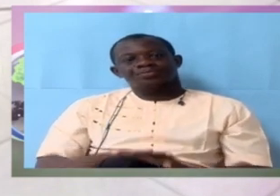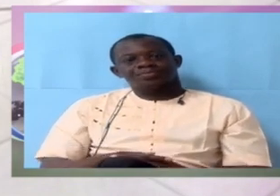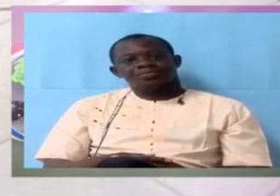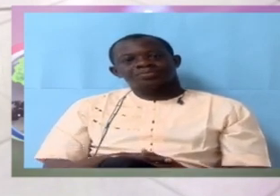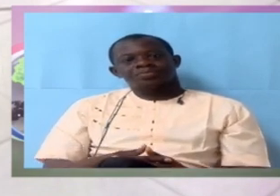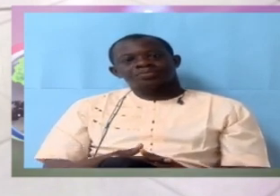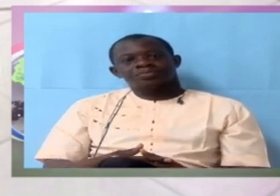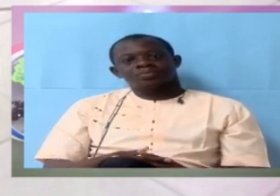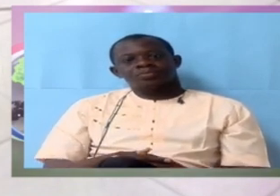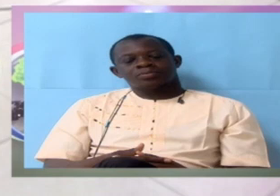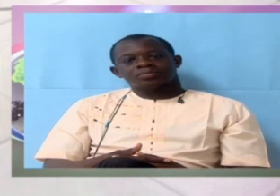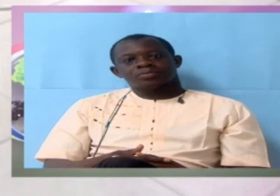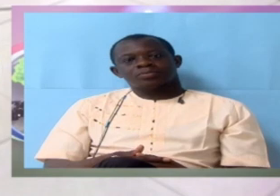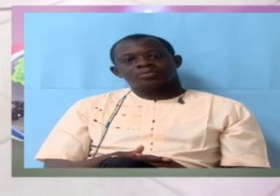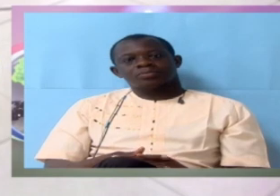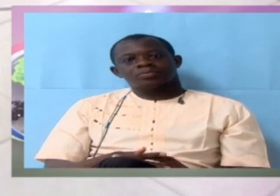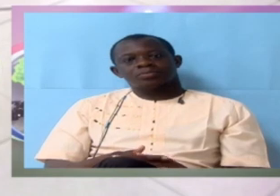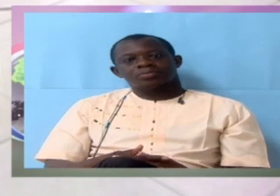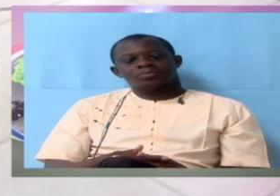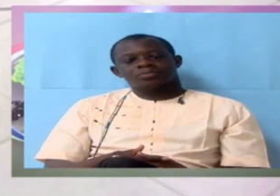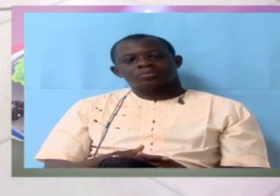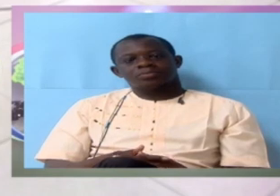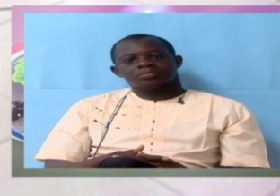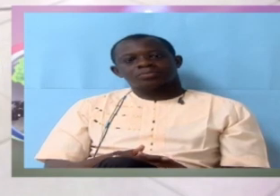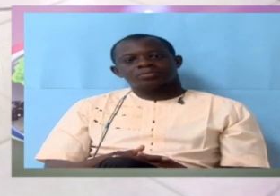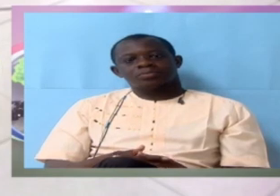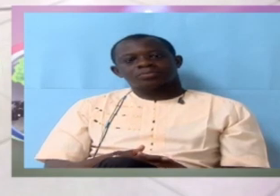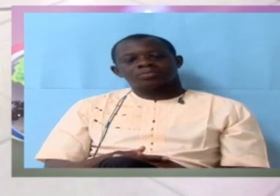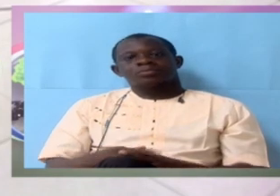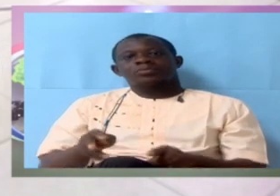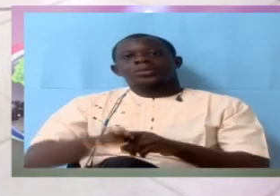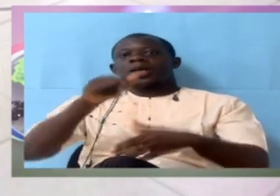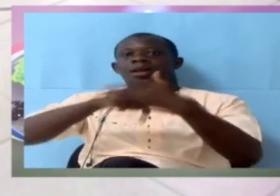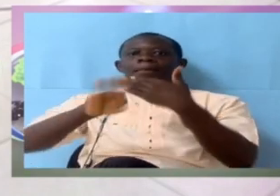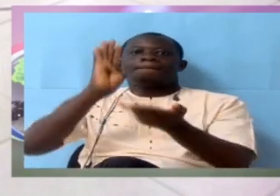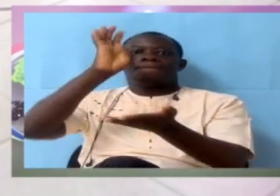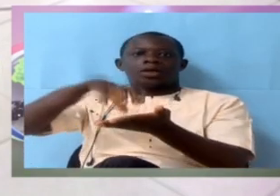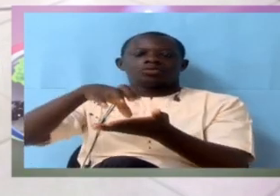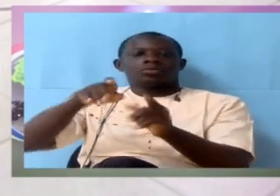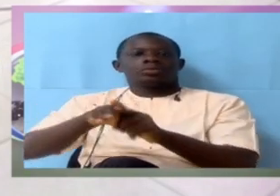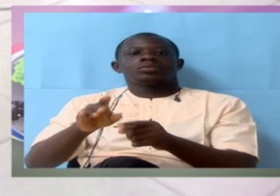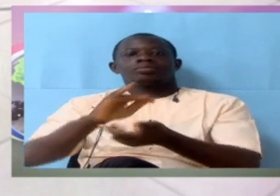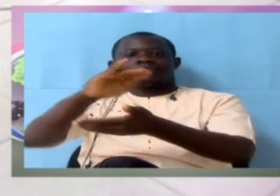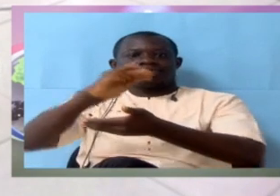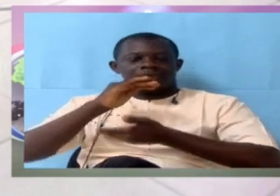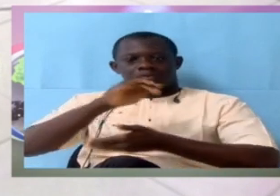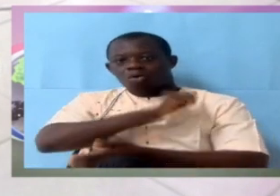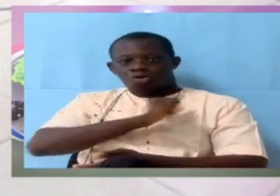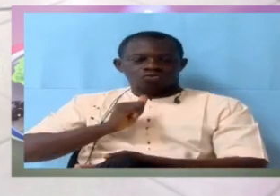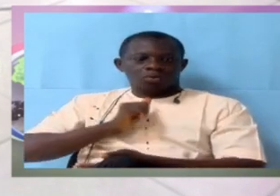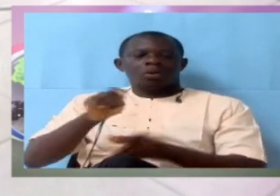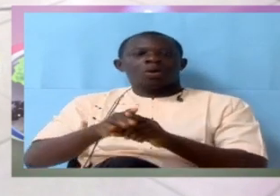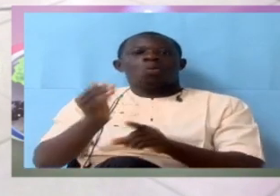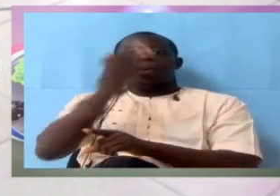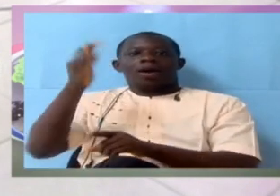waldo la house ni waloje butundol katara la house. In Banjul, where they take us is where